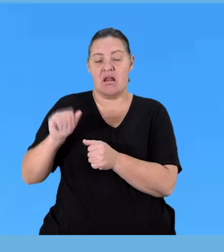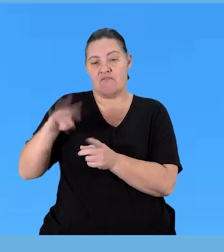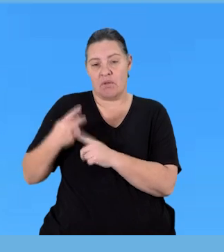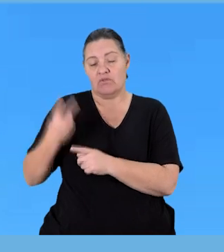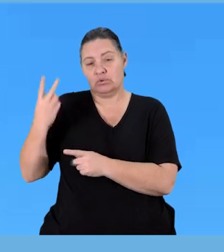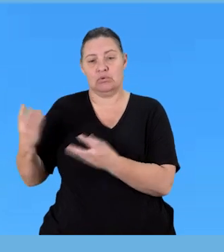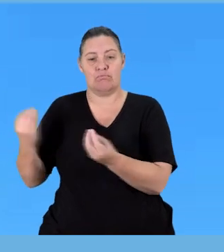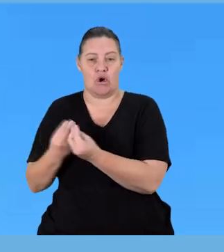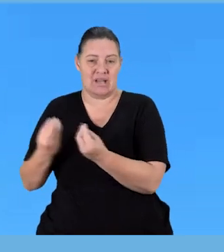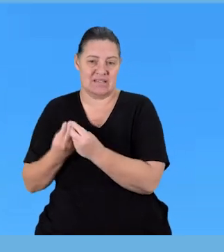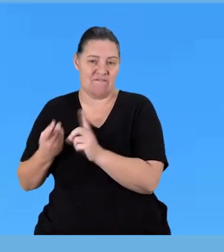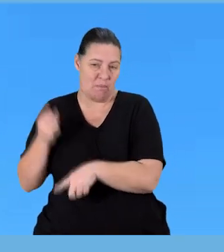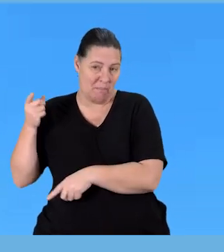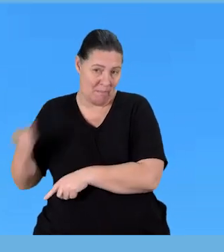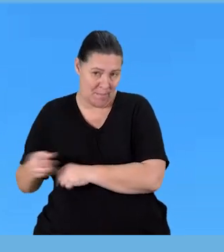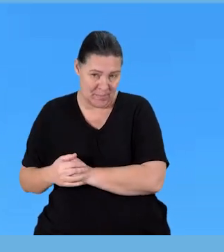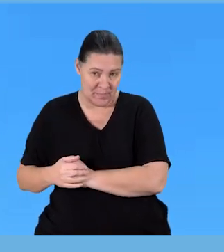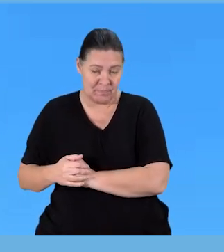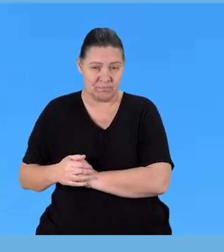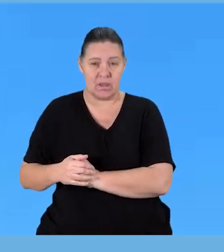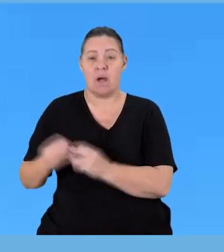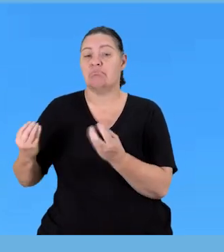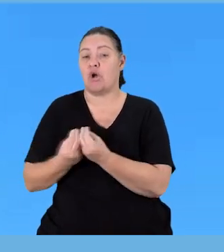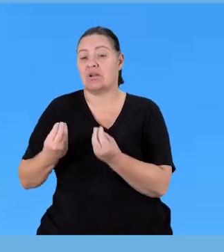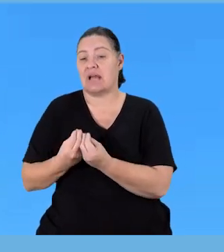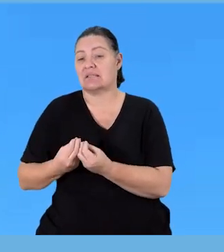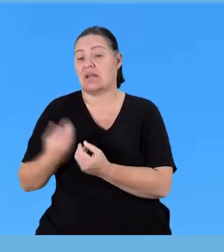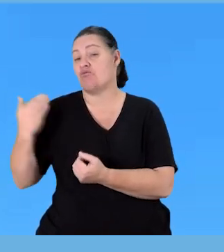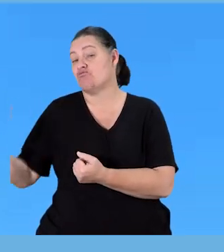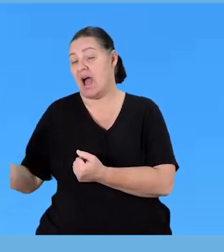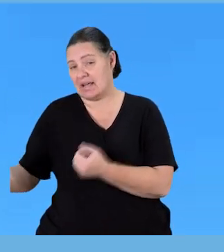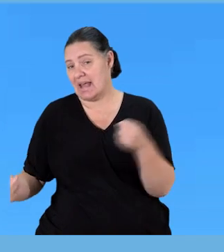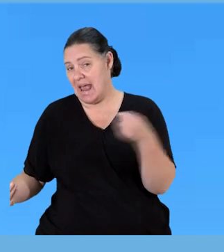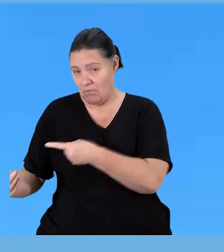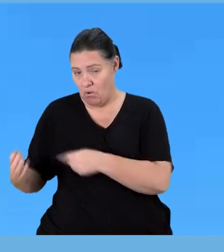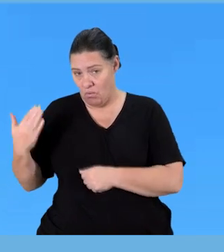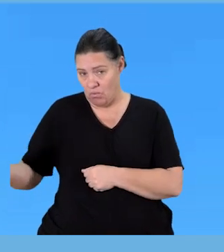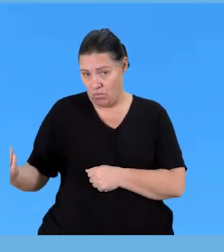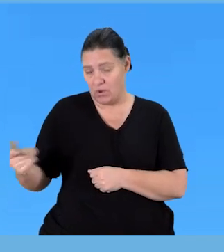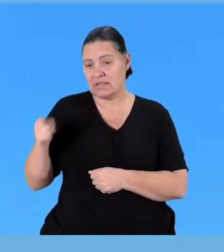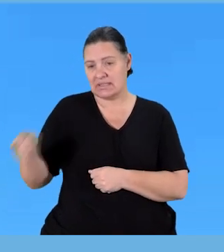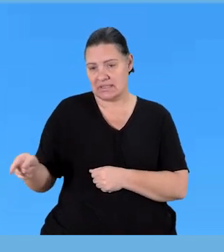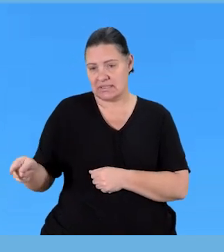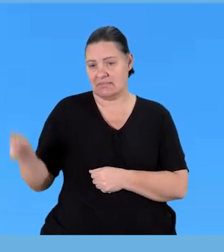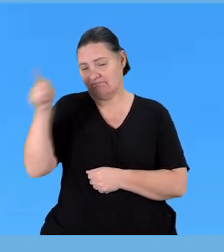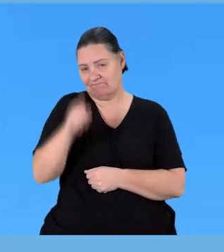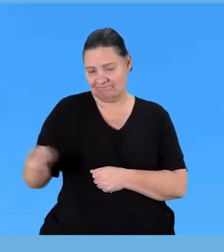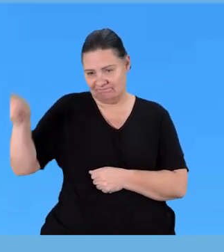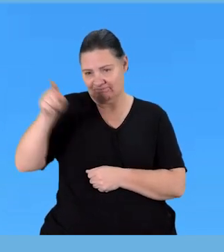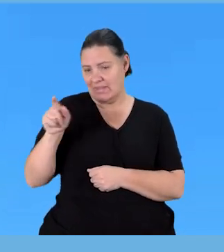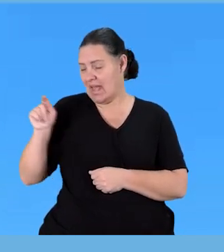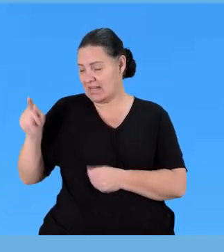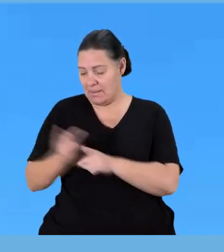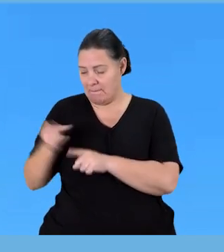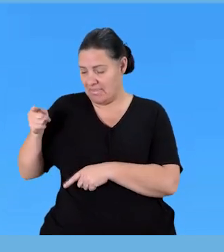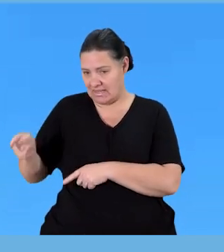from this particular chemical reaction. Products are written on the right-hand side of the equation, so therefore it's this one and that one